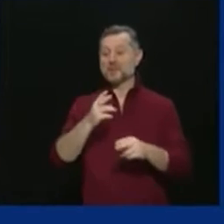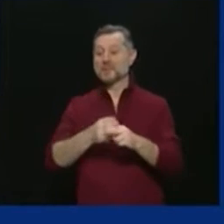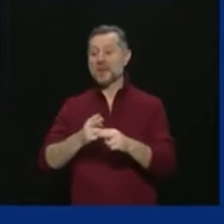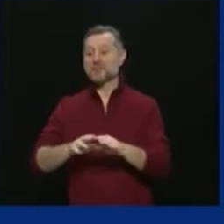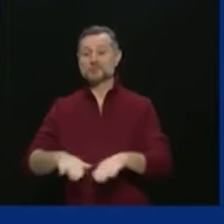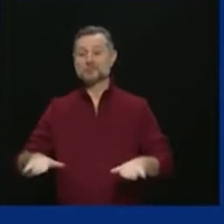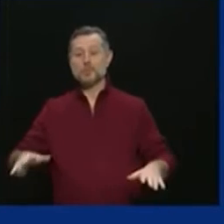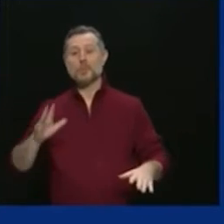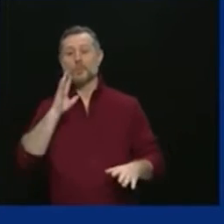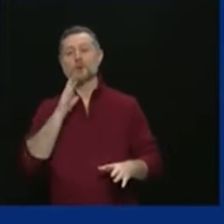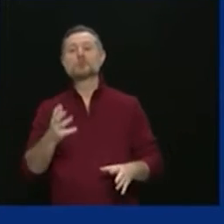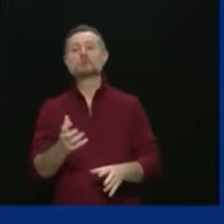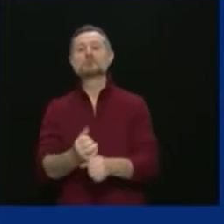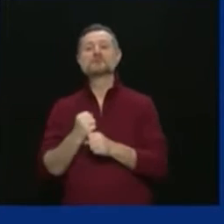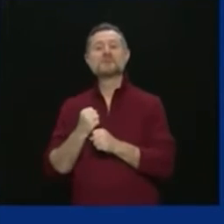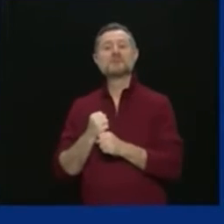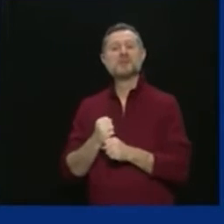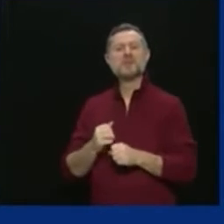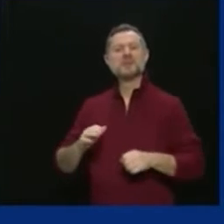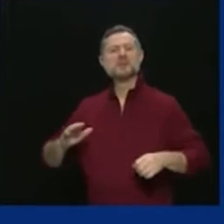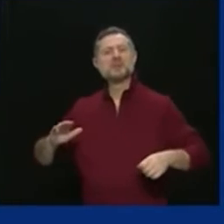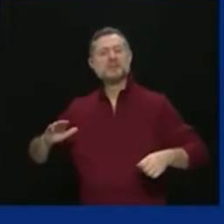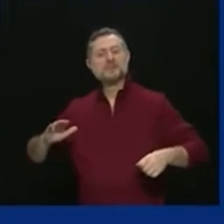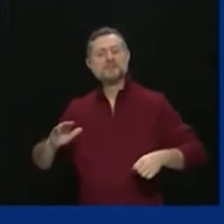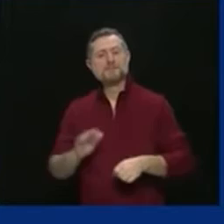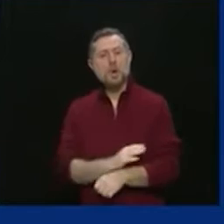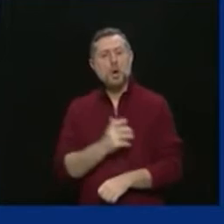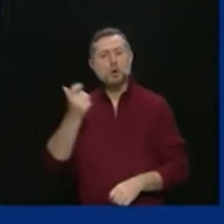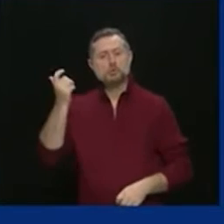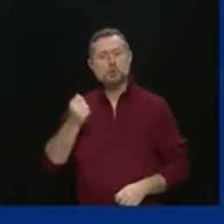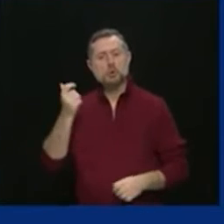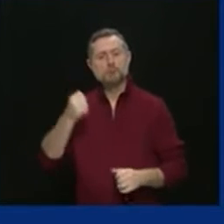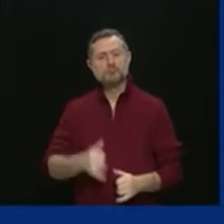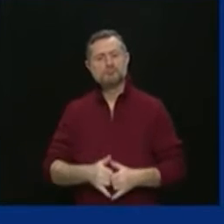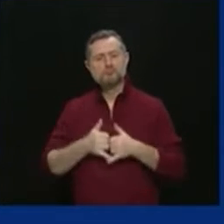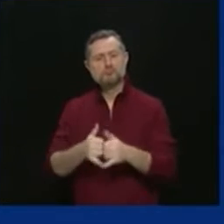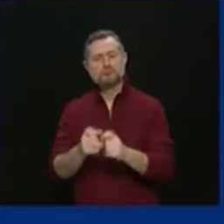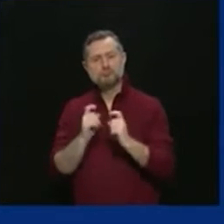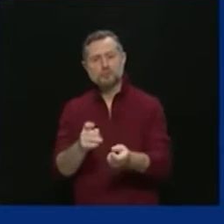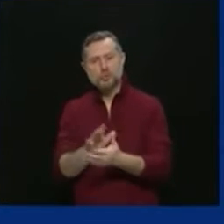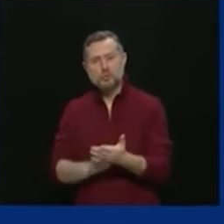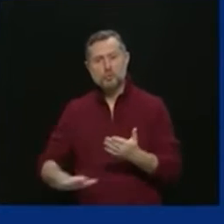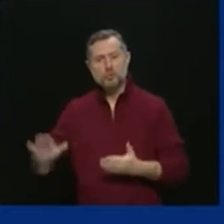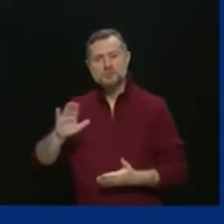a full ride to a SUNY or CUNY institution.